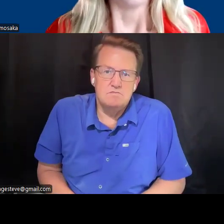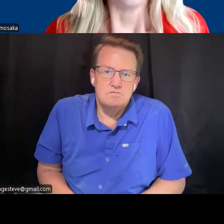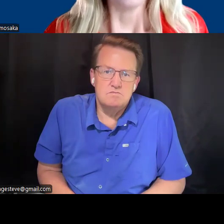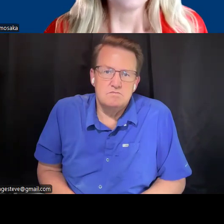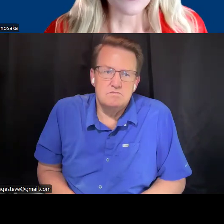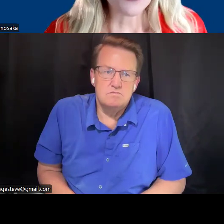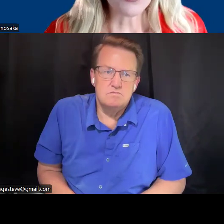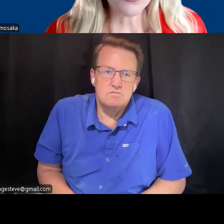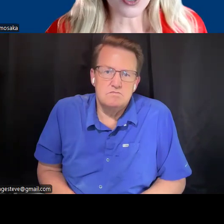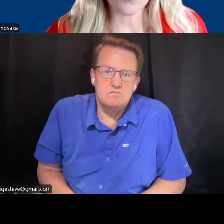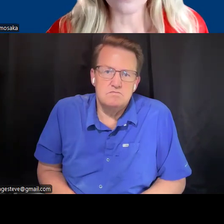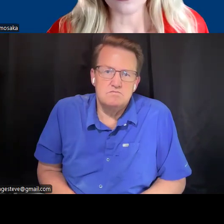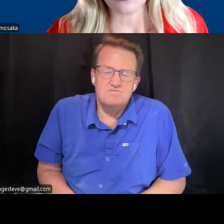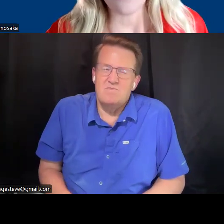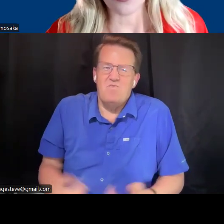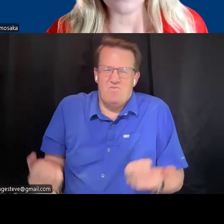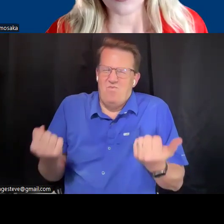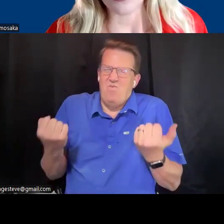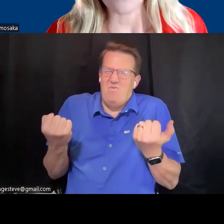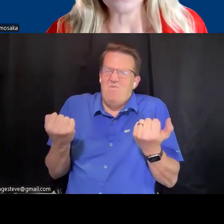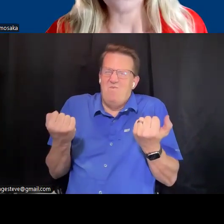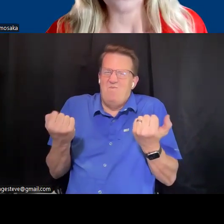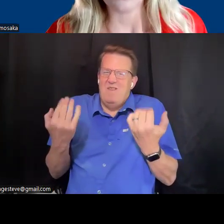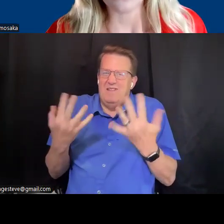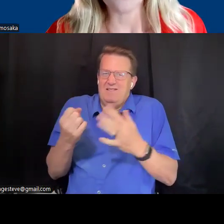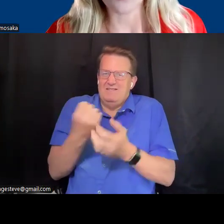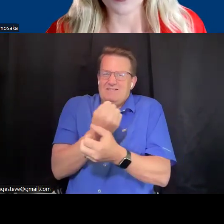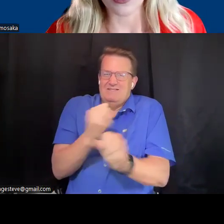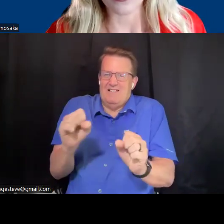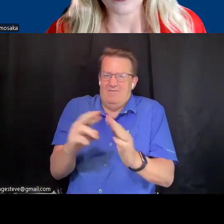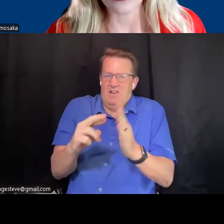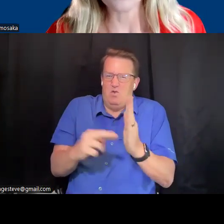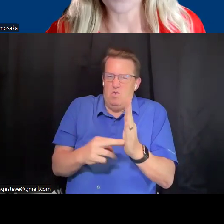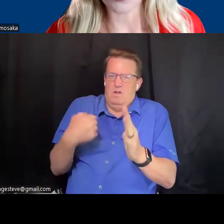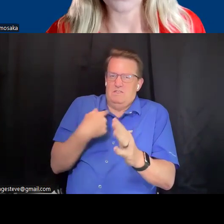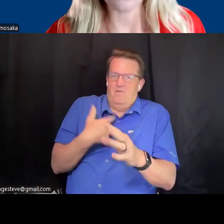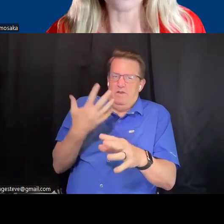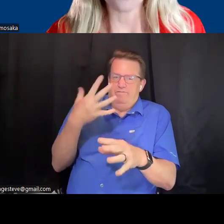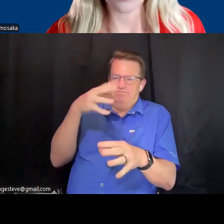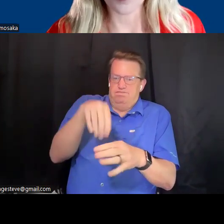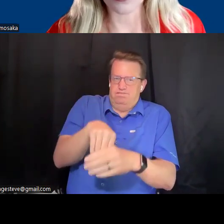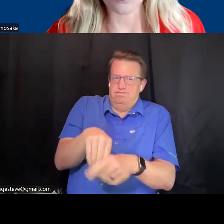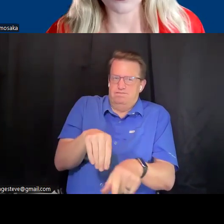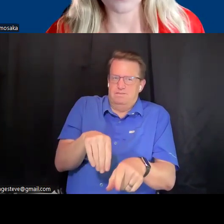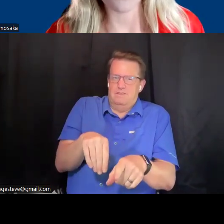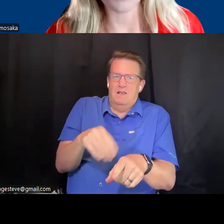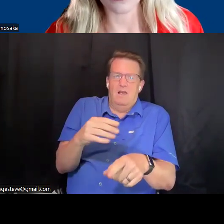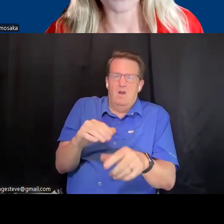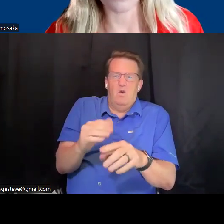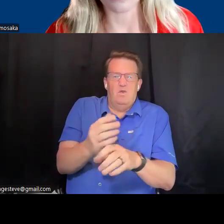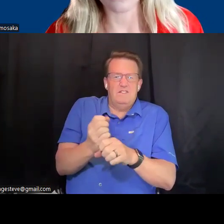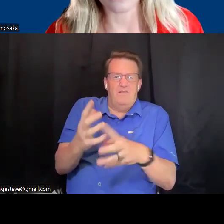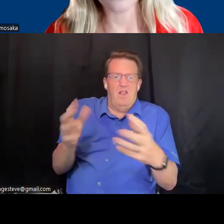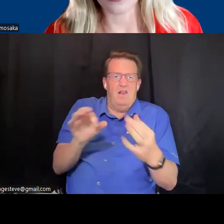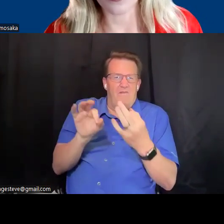There are several guardrails and safeguards that we have included within the formula in response to a lot of the feedback that we've received from the network